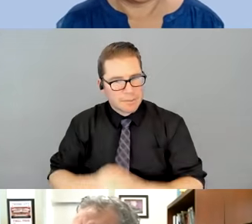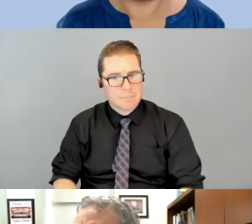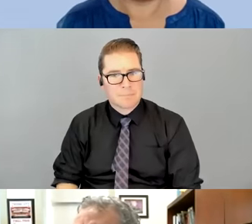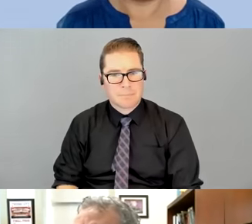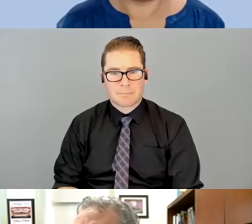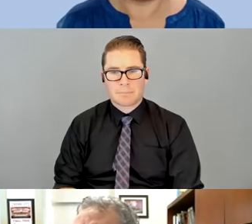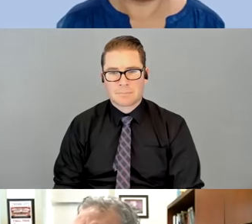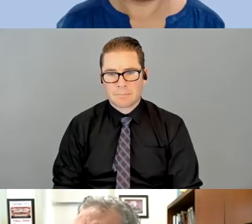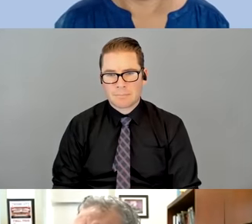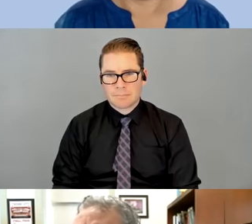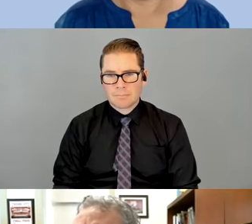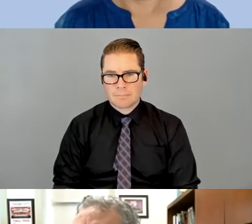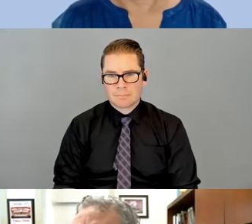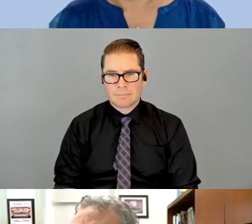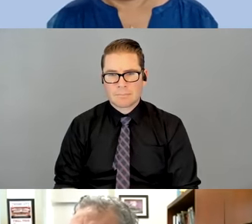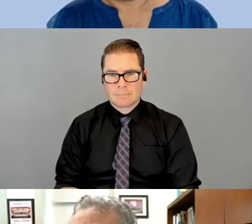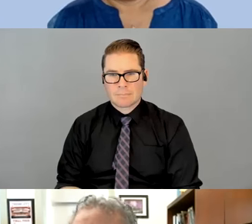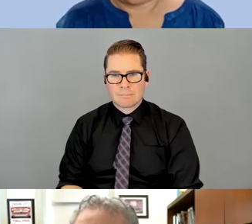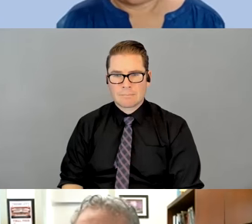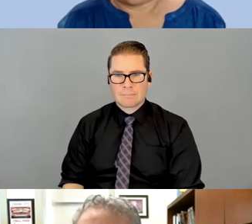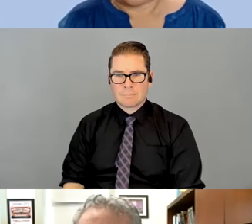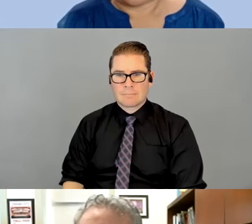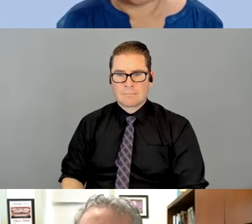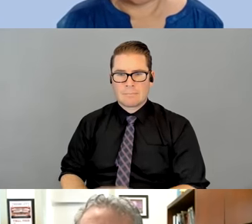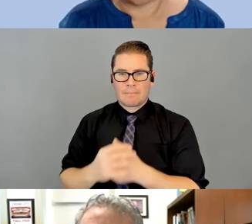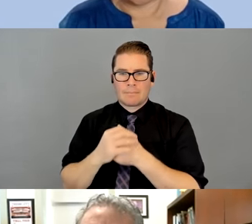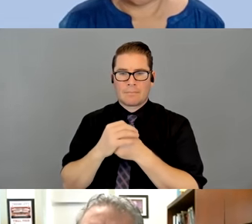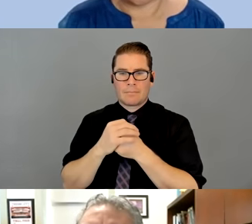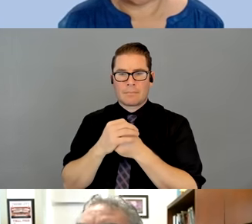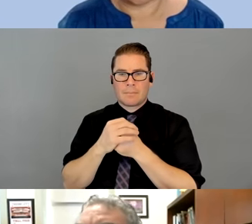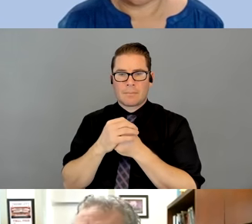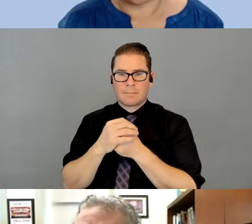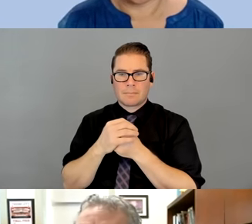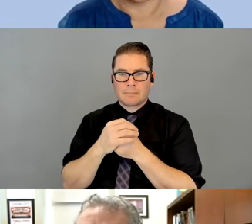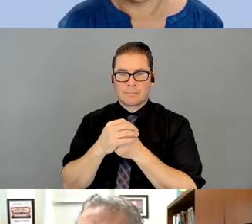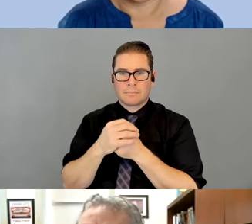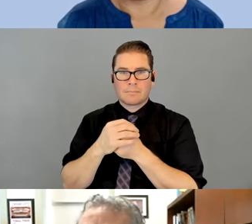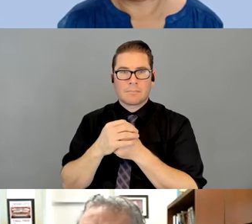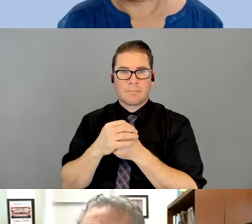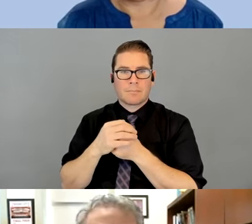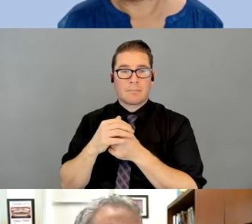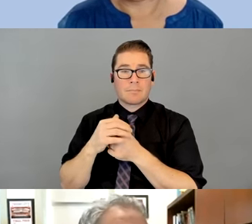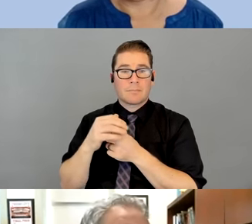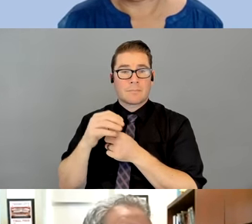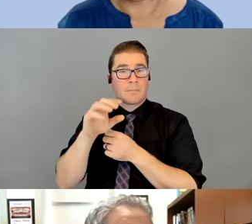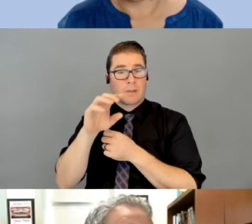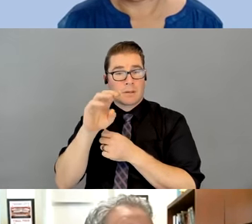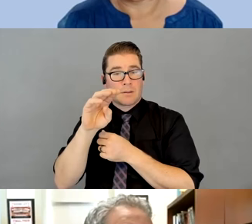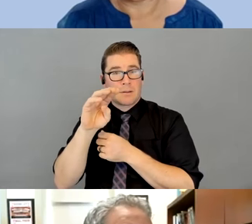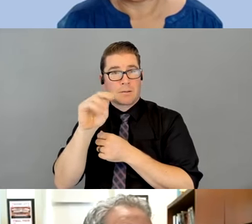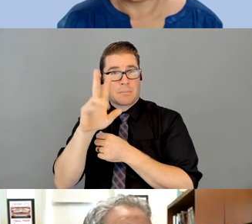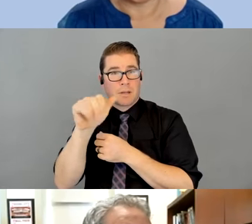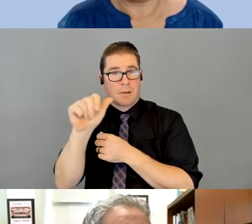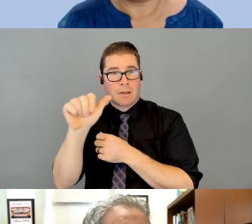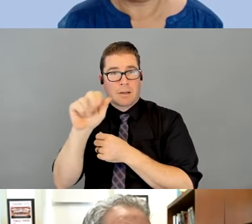And Marianna's a reminder in the chat about the equity lab for fall. You were going to give some information on that.